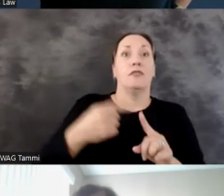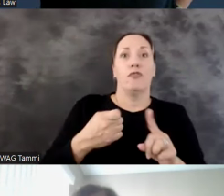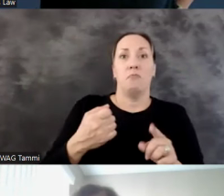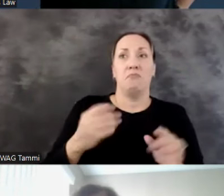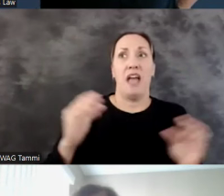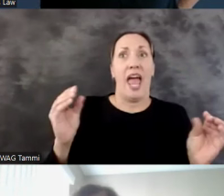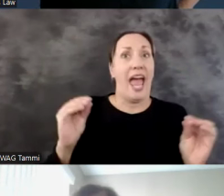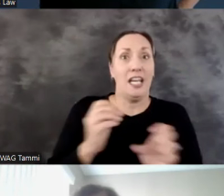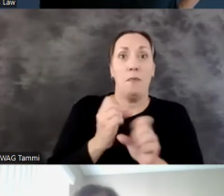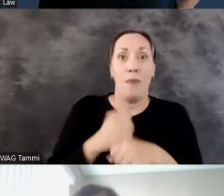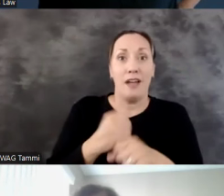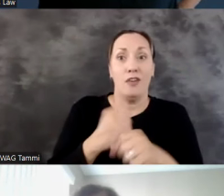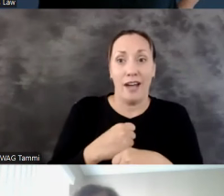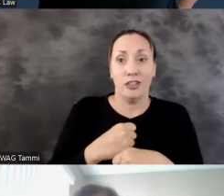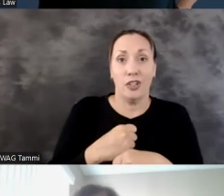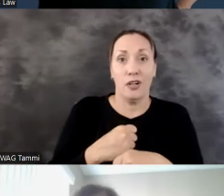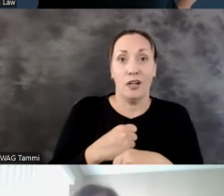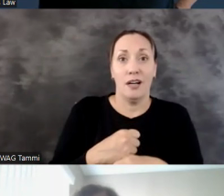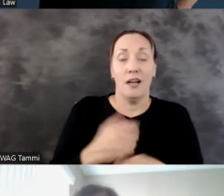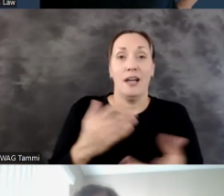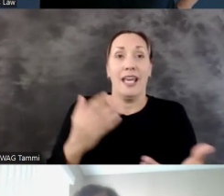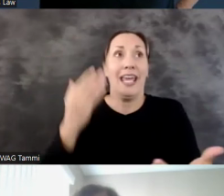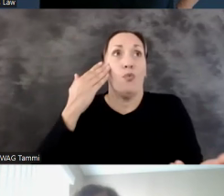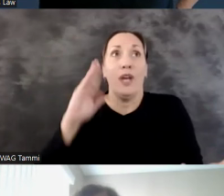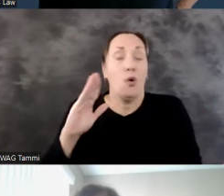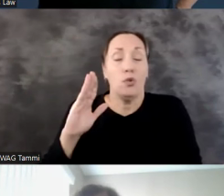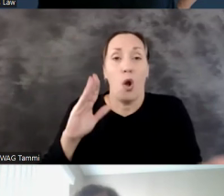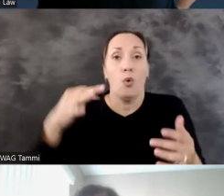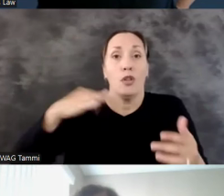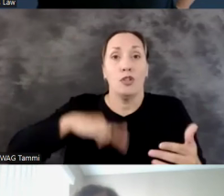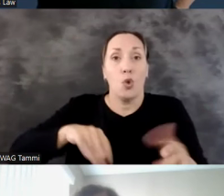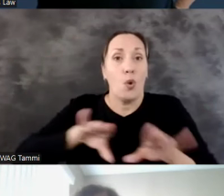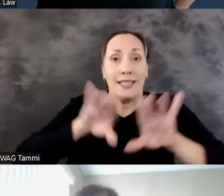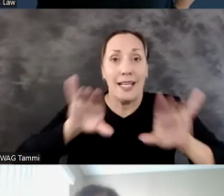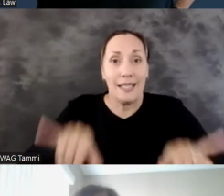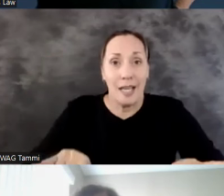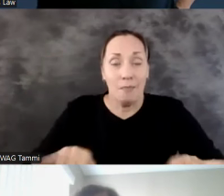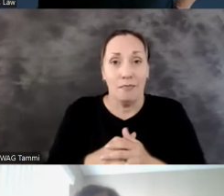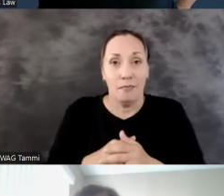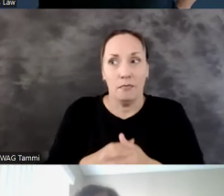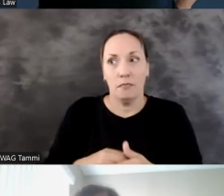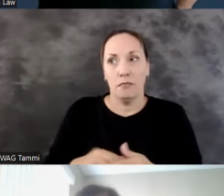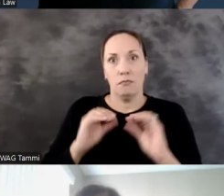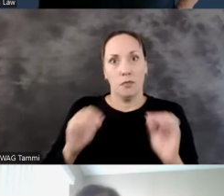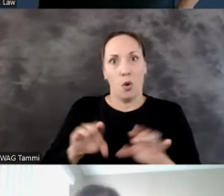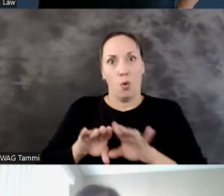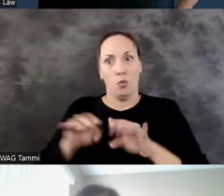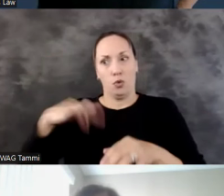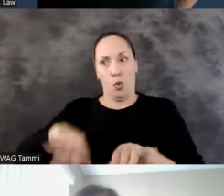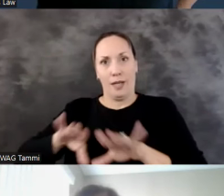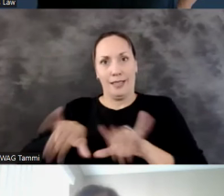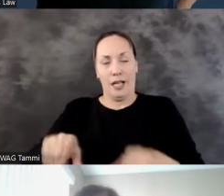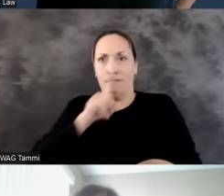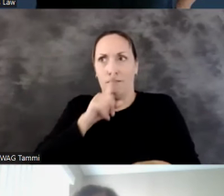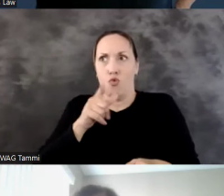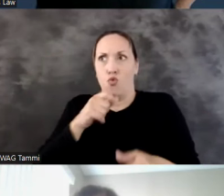any manufacturer if we don't know what the scoring system is. Because with a scoring system, you can't tell who's the best. You can't